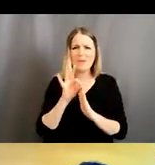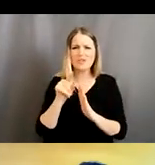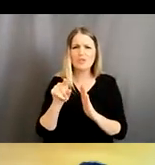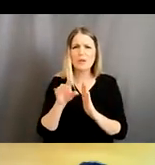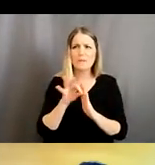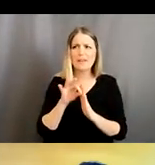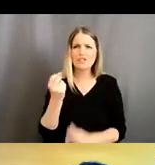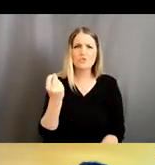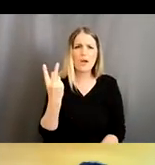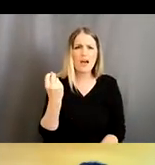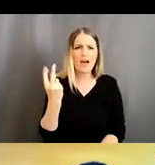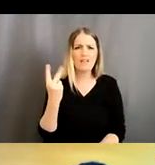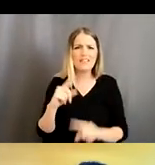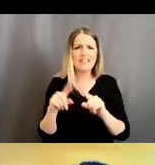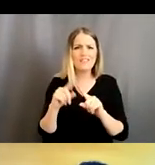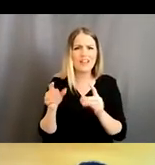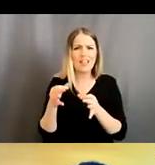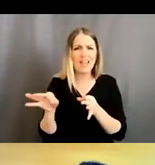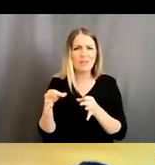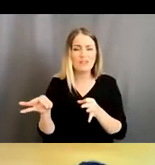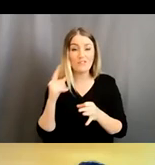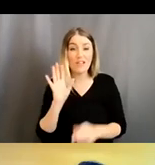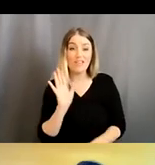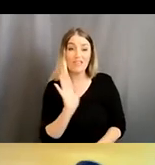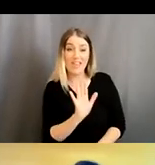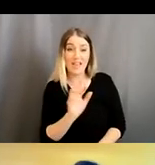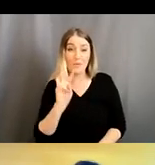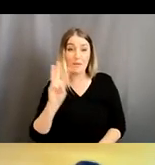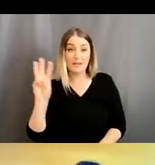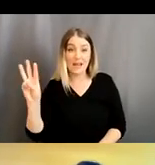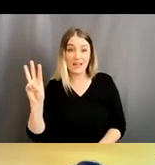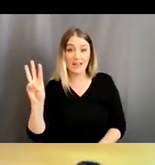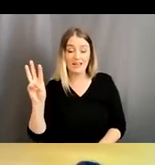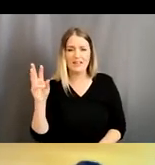languages for their website. And I don't know if that's because